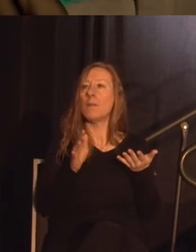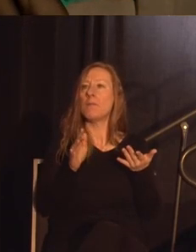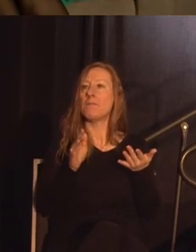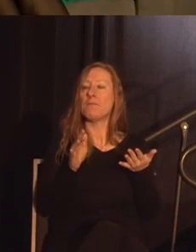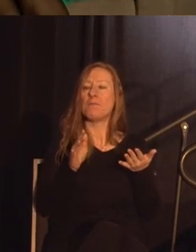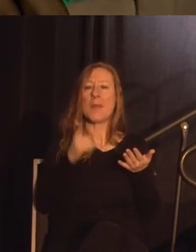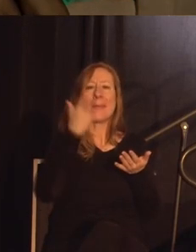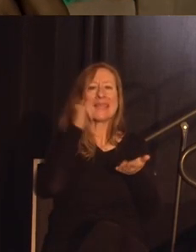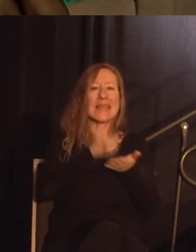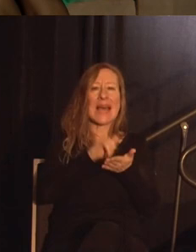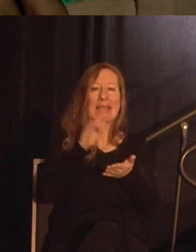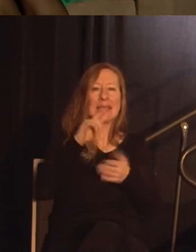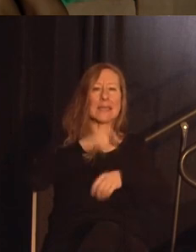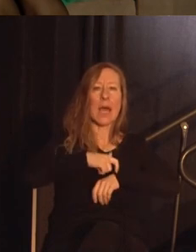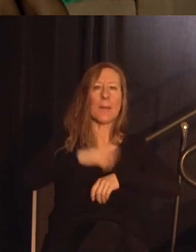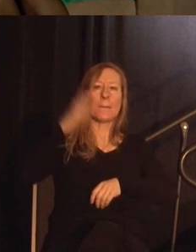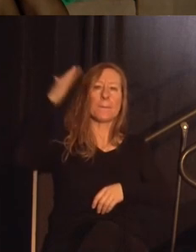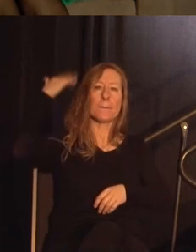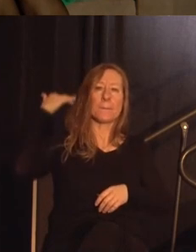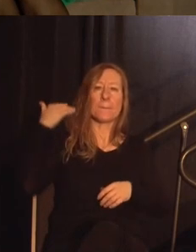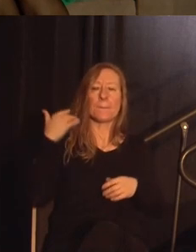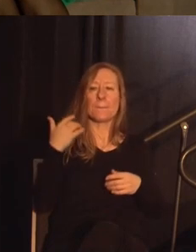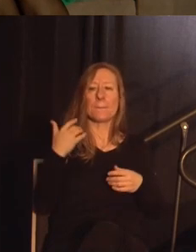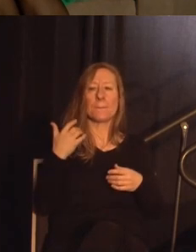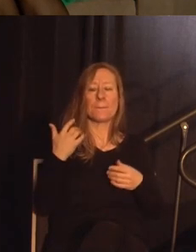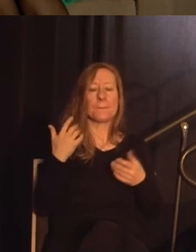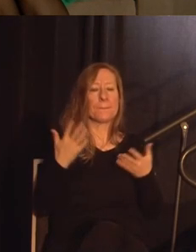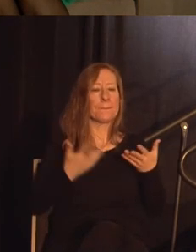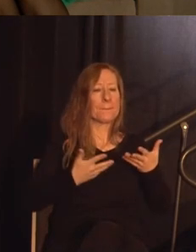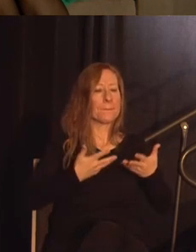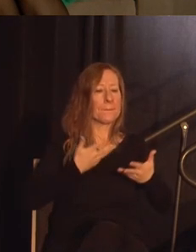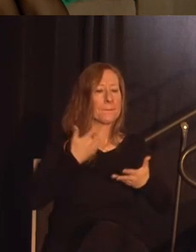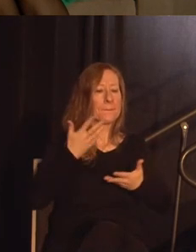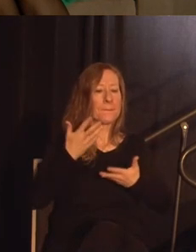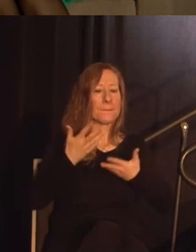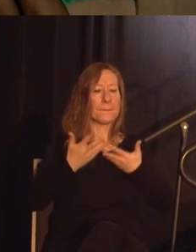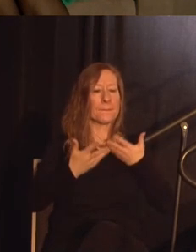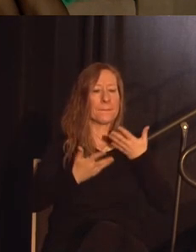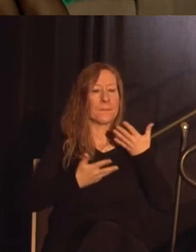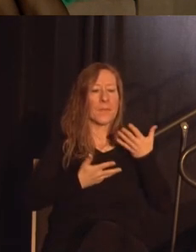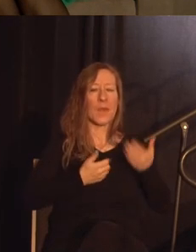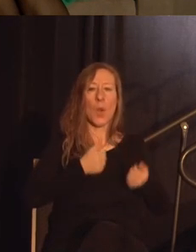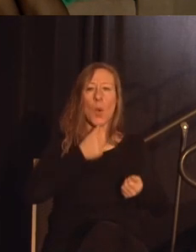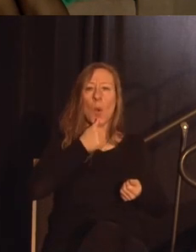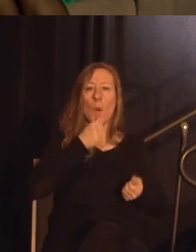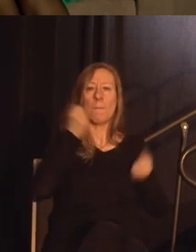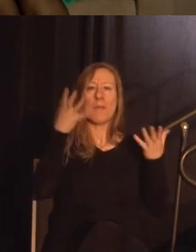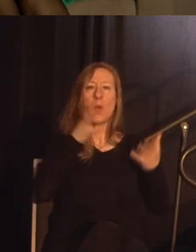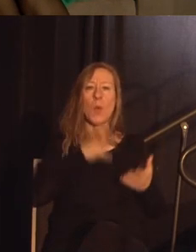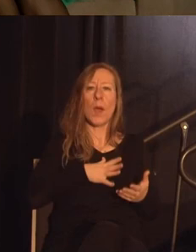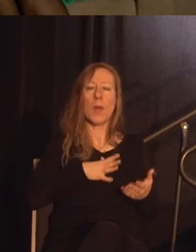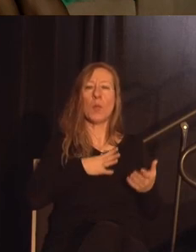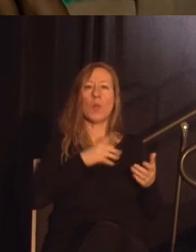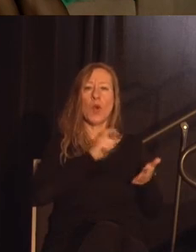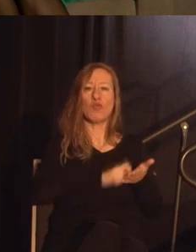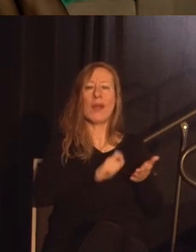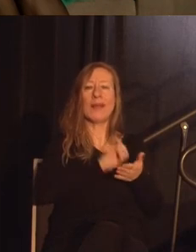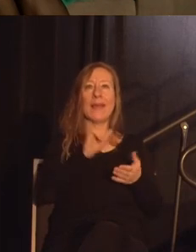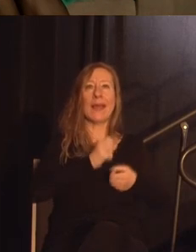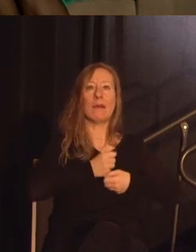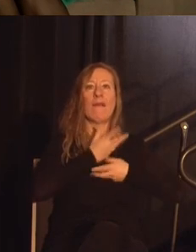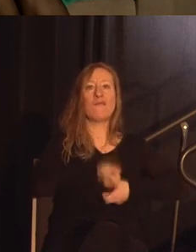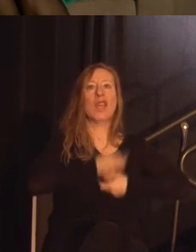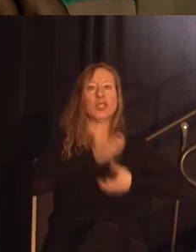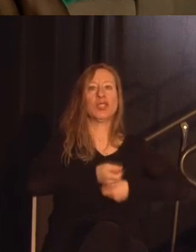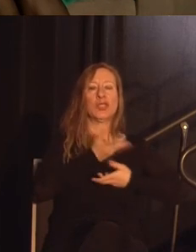because at that time, there was this whole economy of, like, women's confessional writing where you'd be, like, you know,